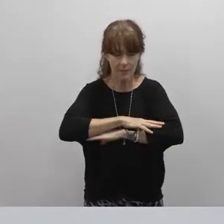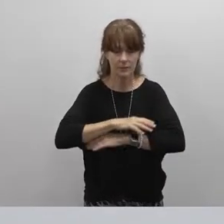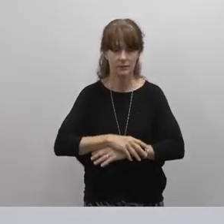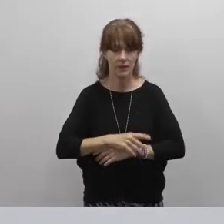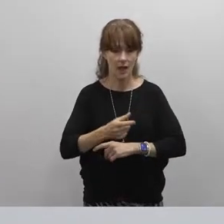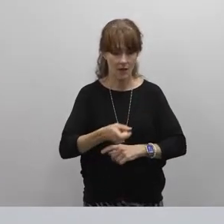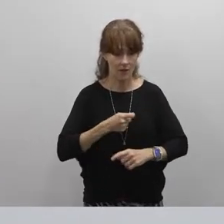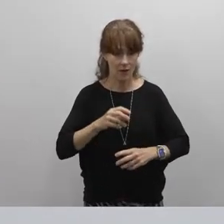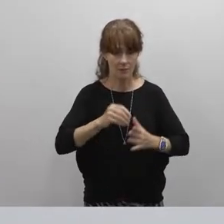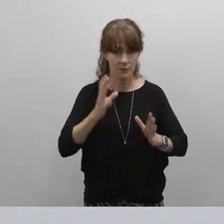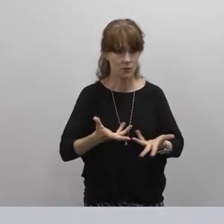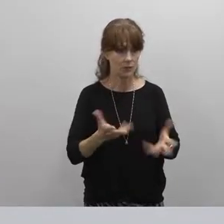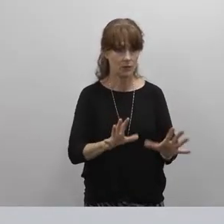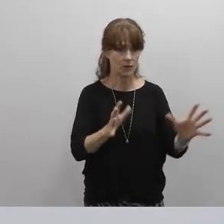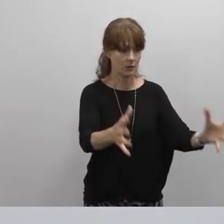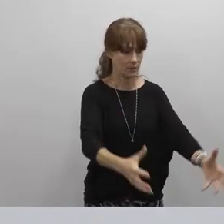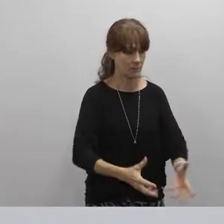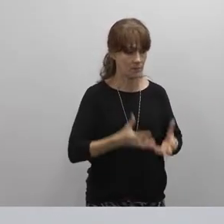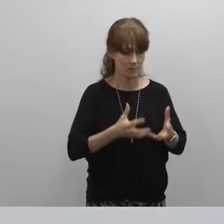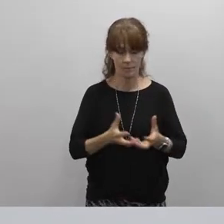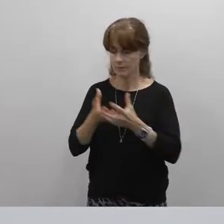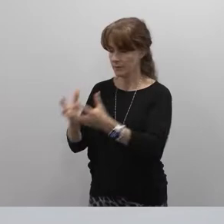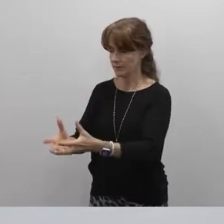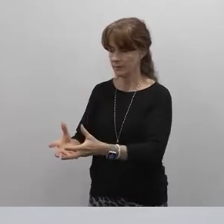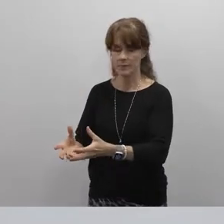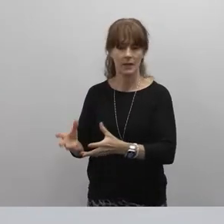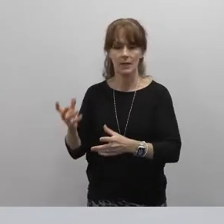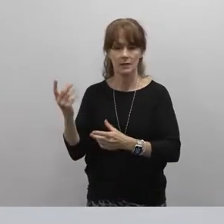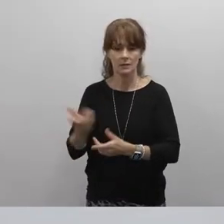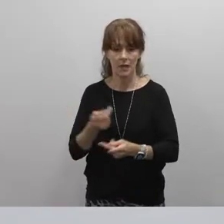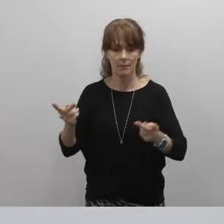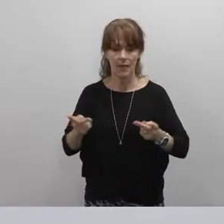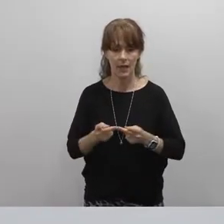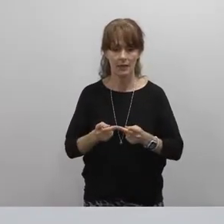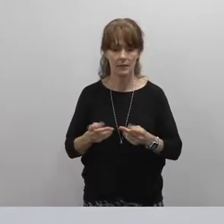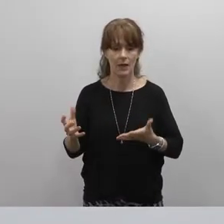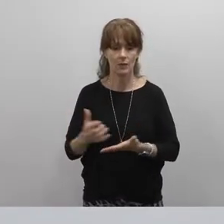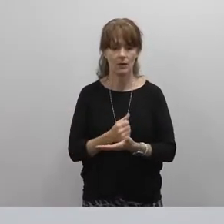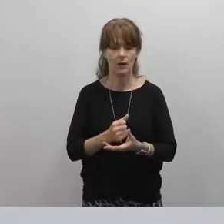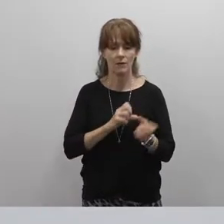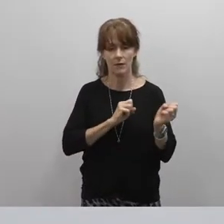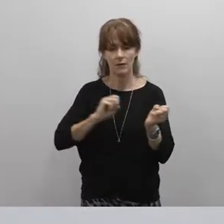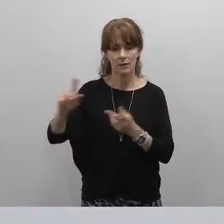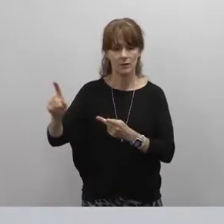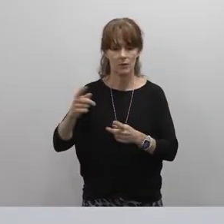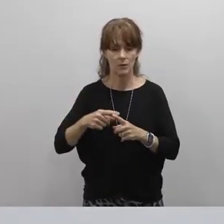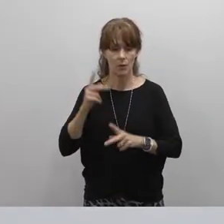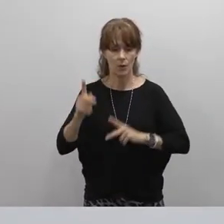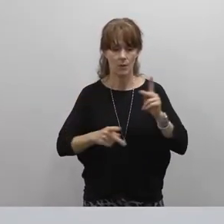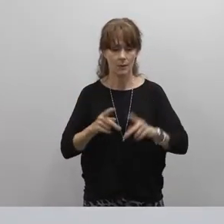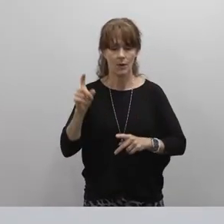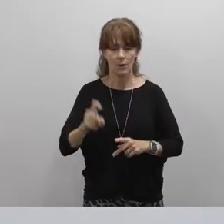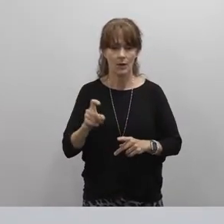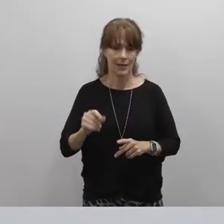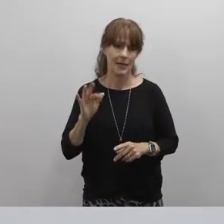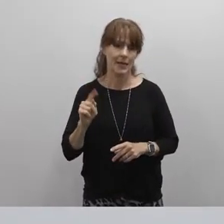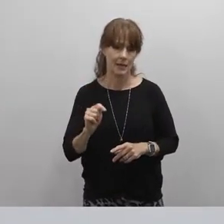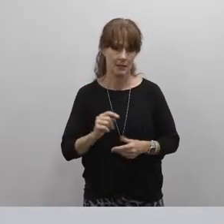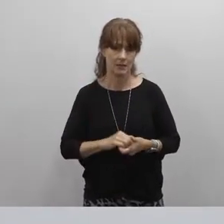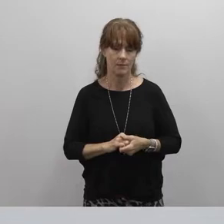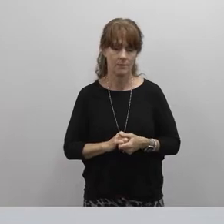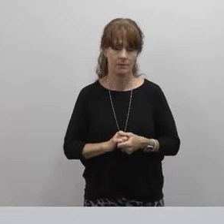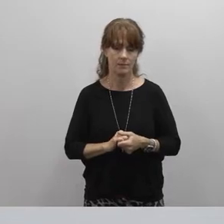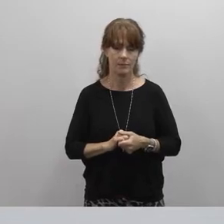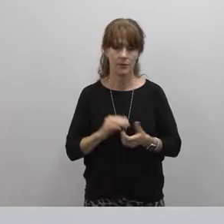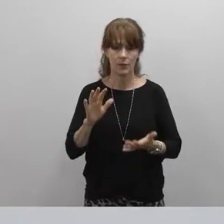from the student who doesn't want it into some sort of receptacle and then recovered and taken to people that need it. According